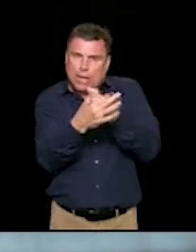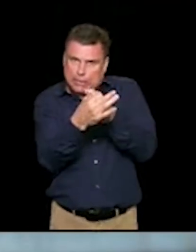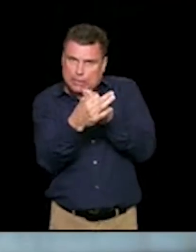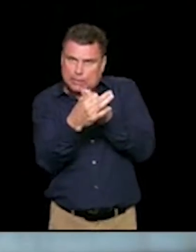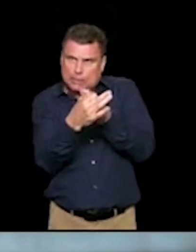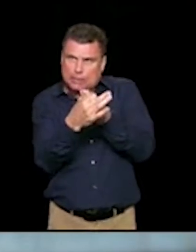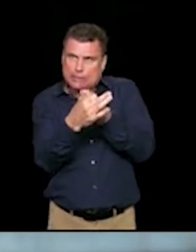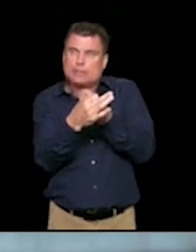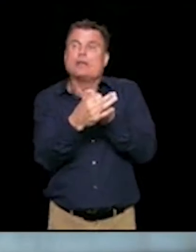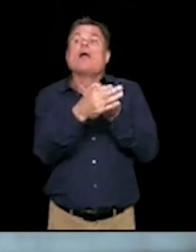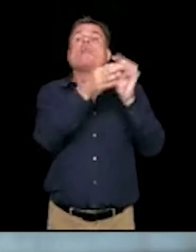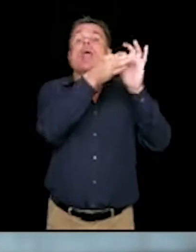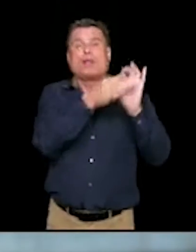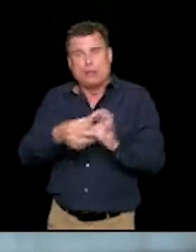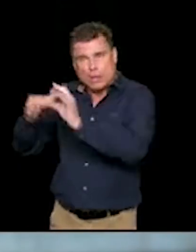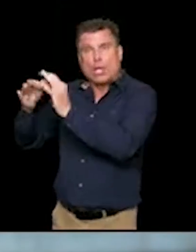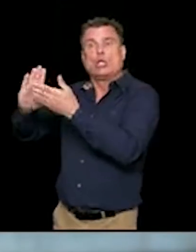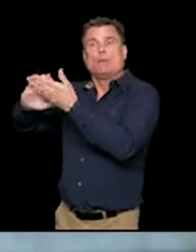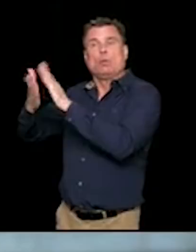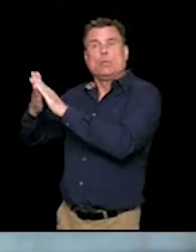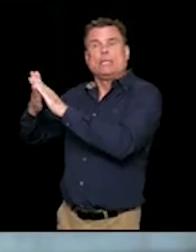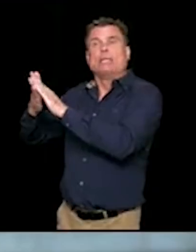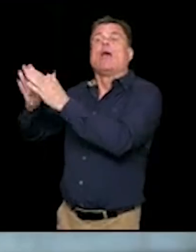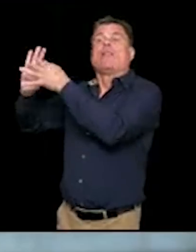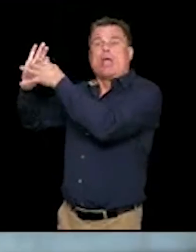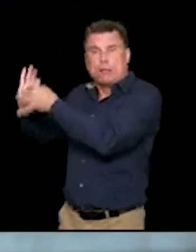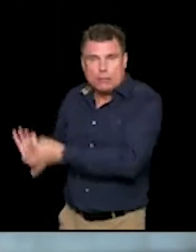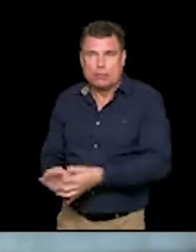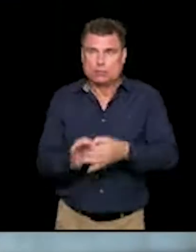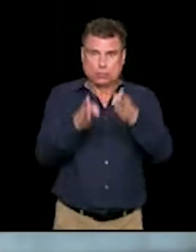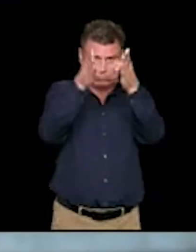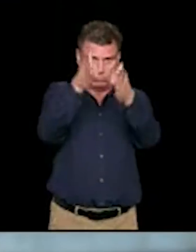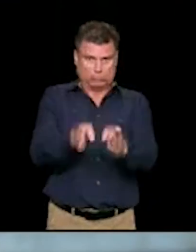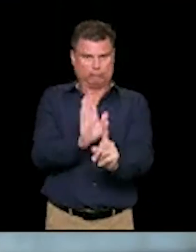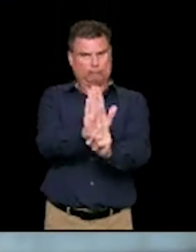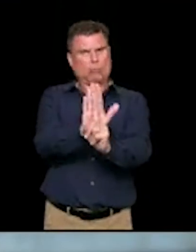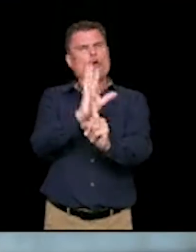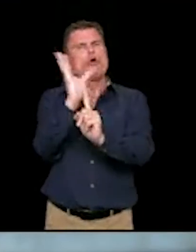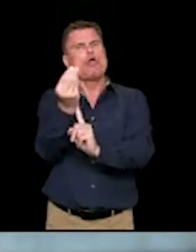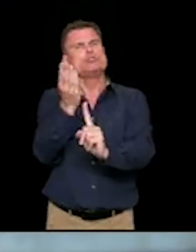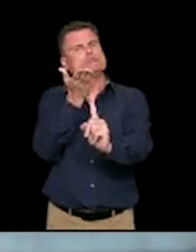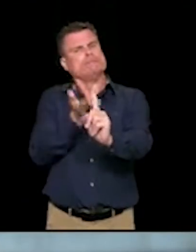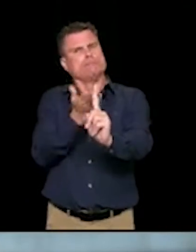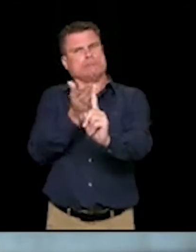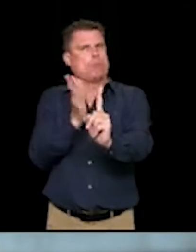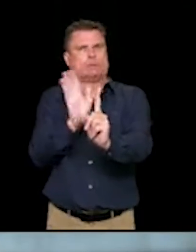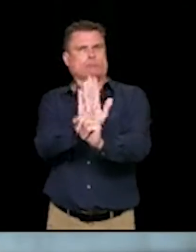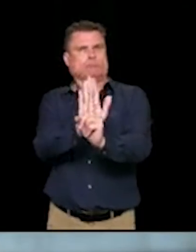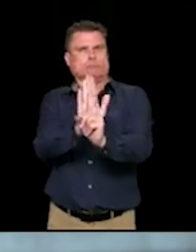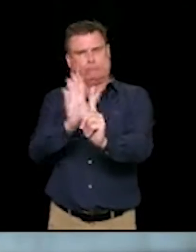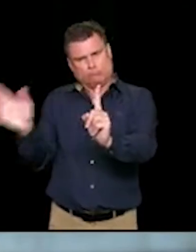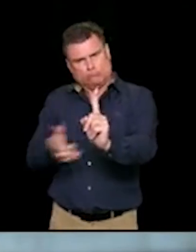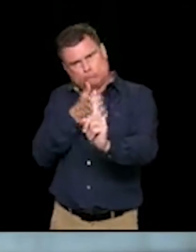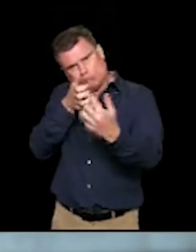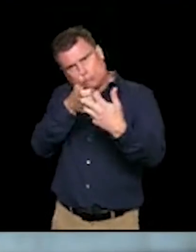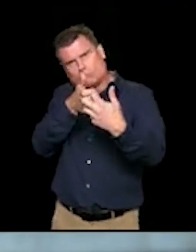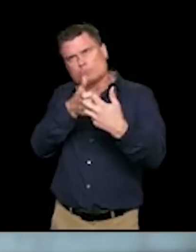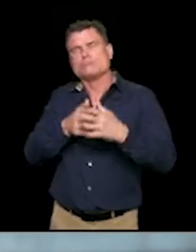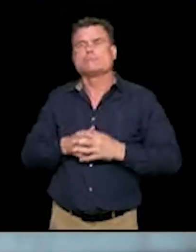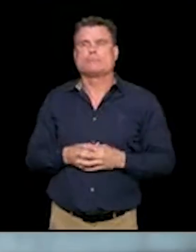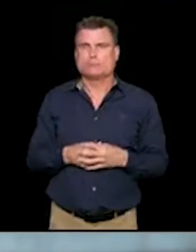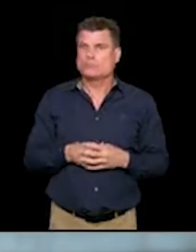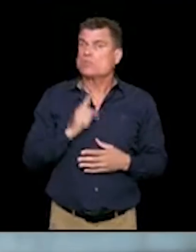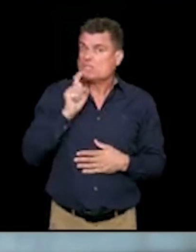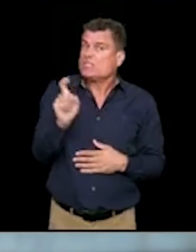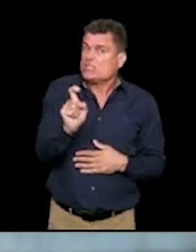of care, and it will be connected to culture and to community. There is nothing more pressing than